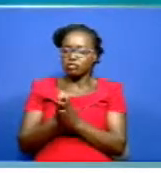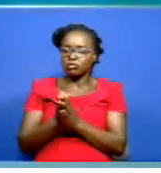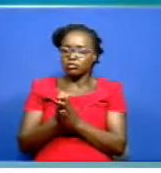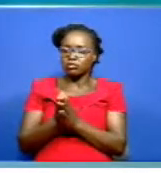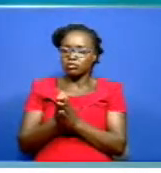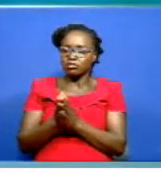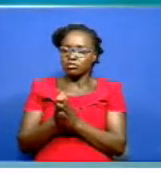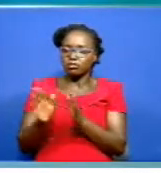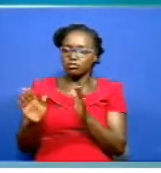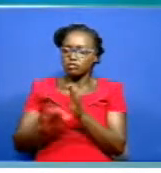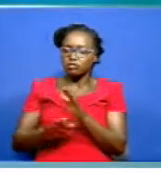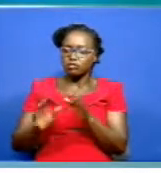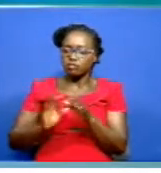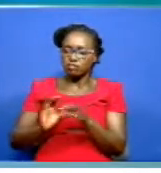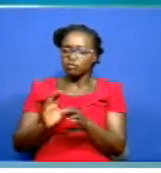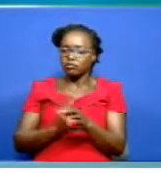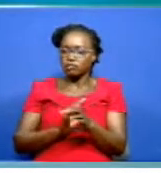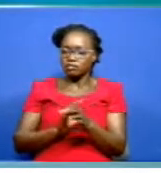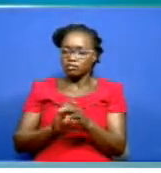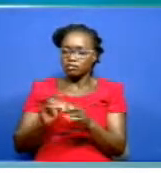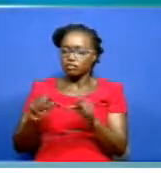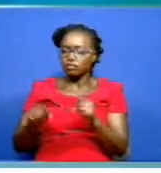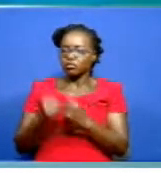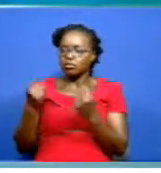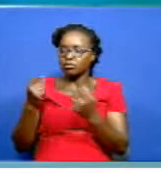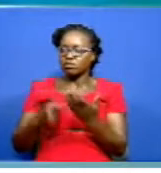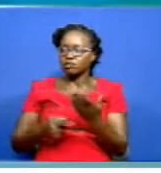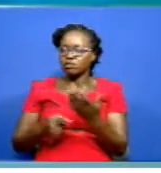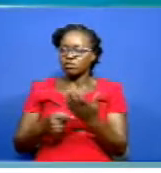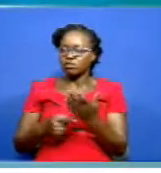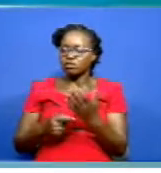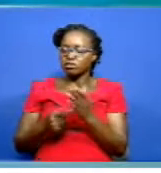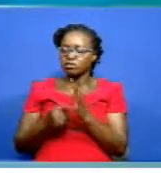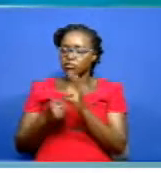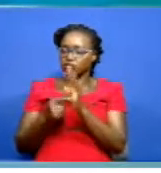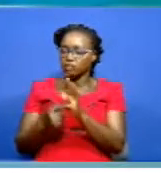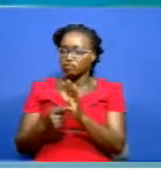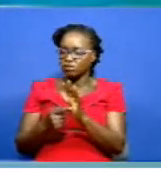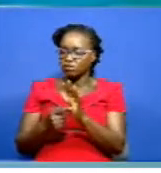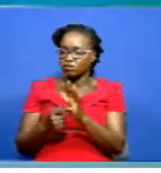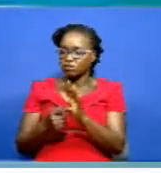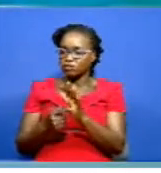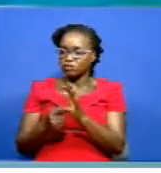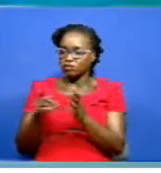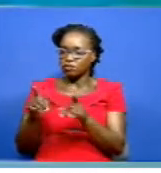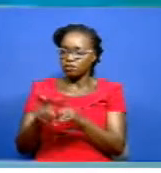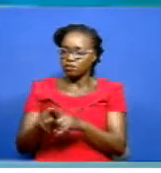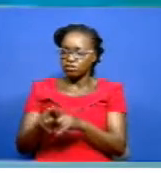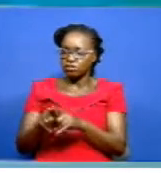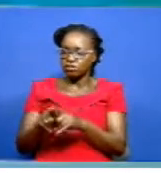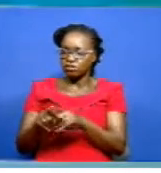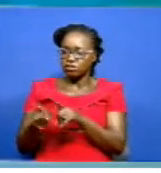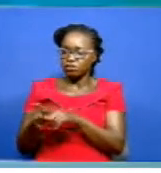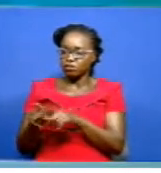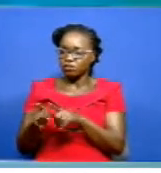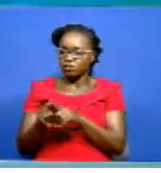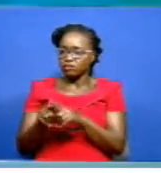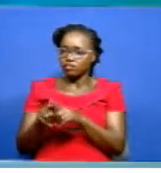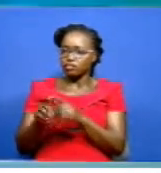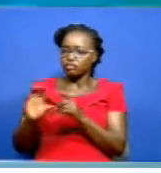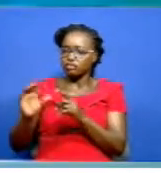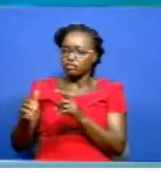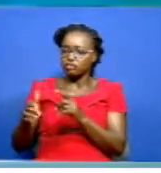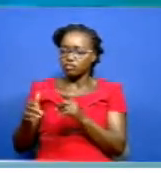the subcommittees. So what happens in the counties is that they're going to mirror such structures as well. So they will also have like county task